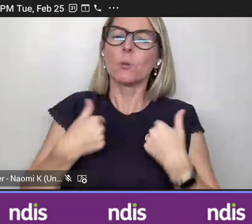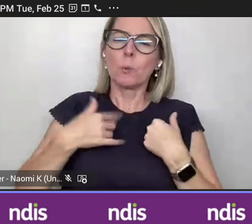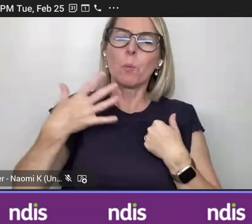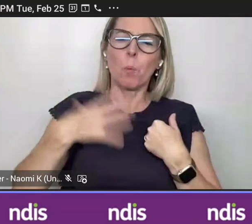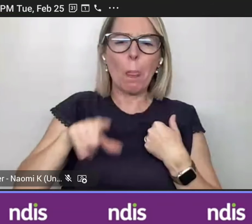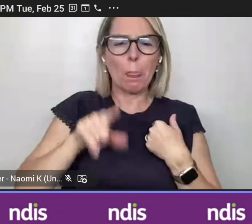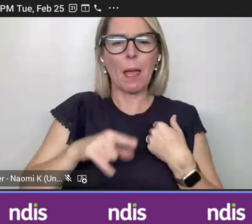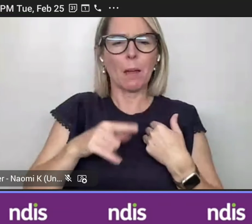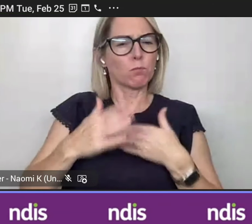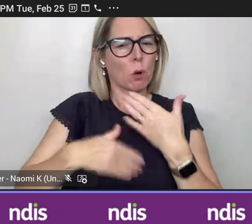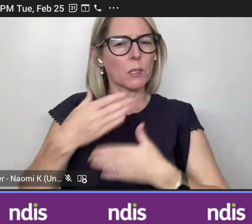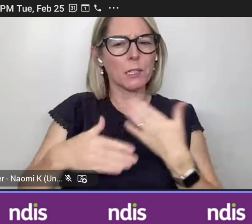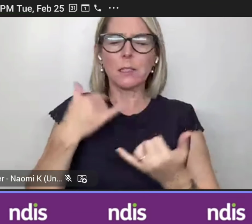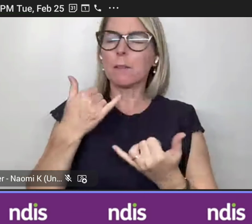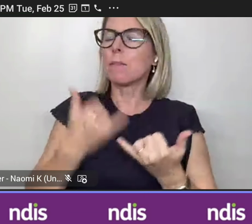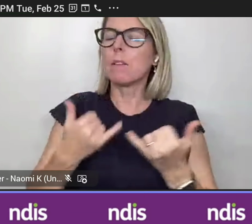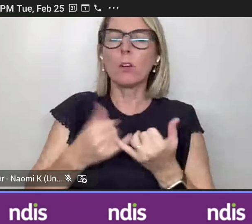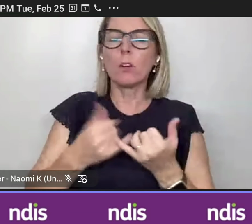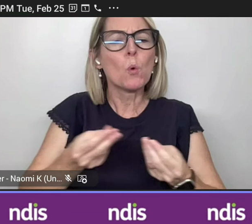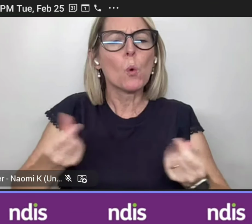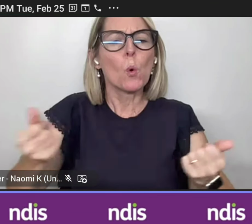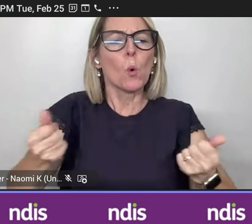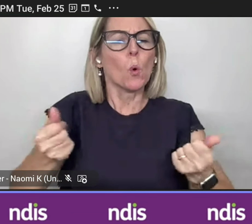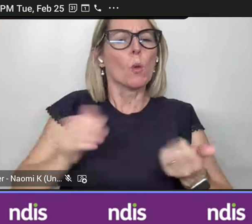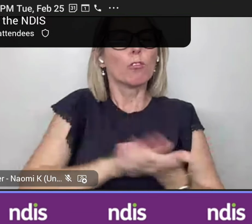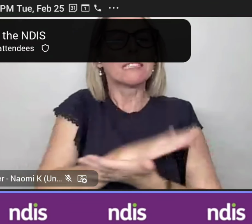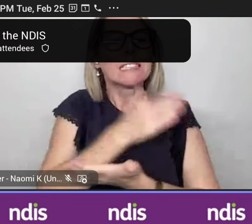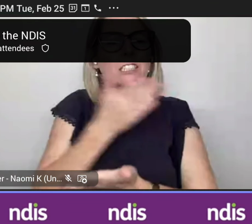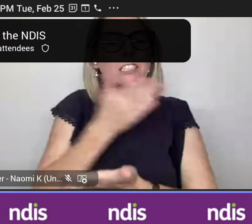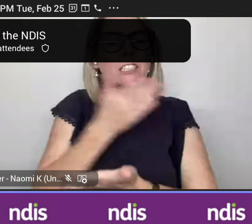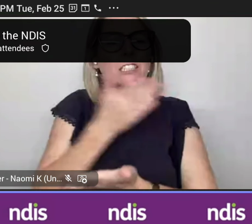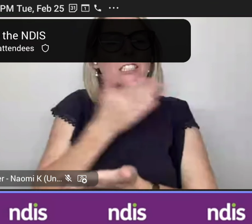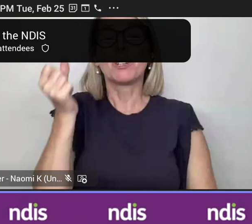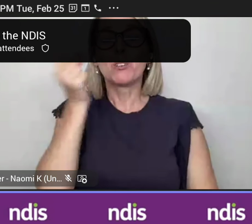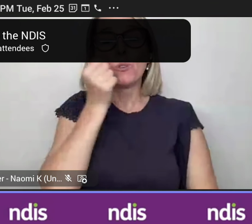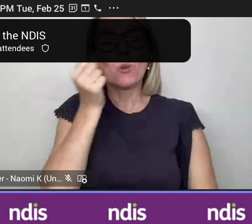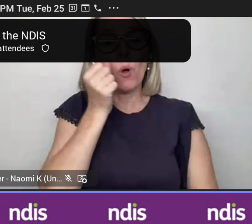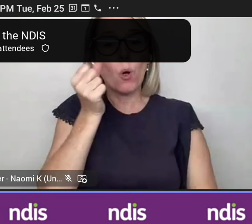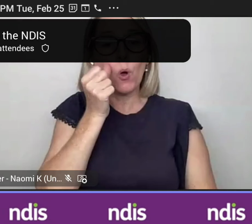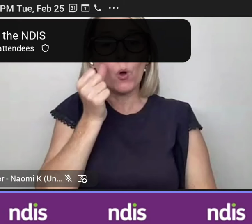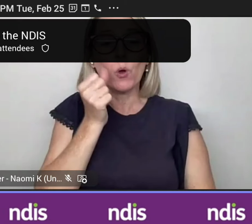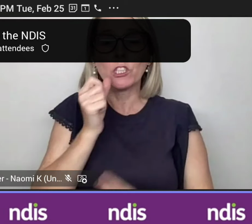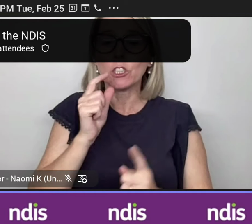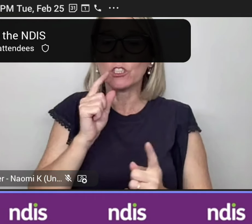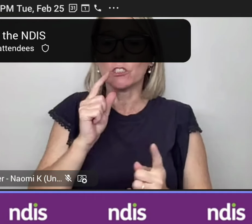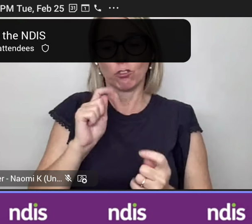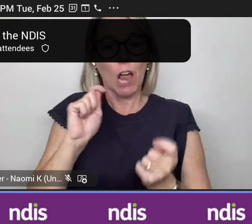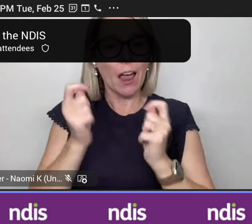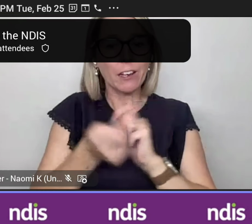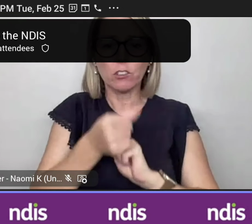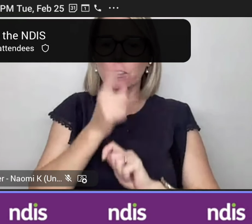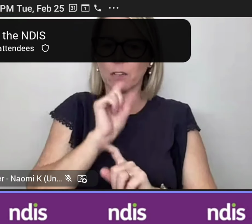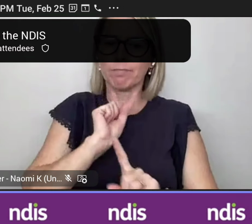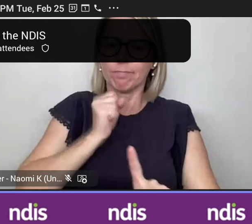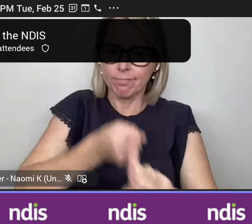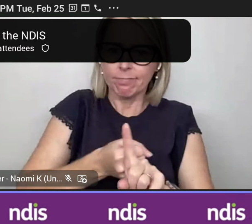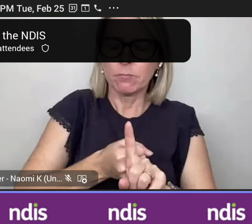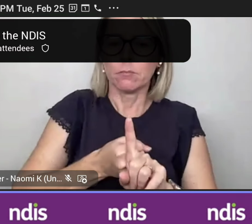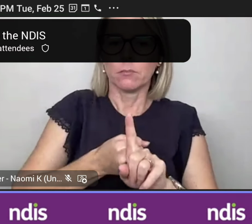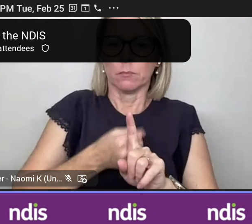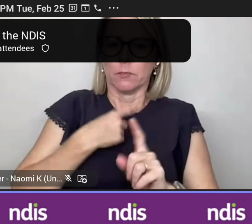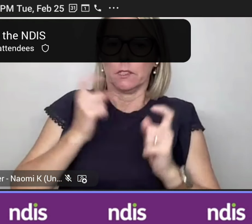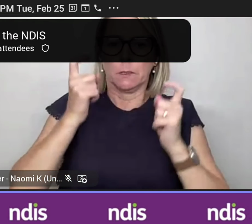participants. We all know that these changes do create anxiety for people, and we want to make the process as clear